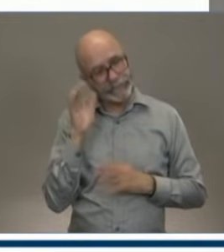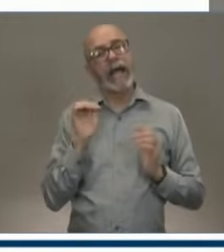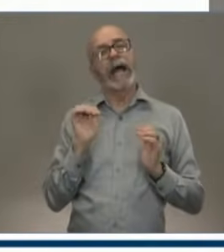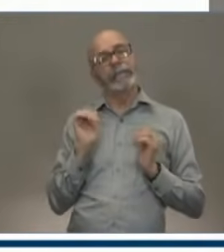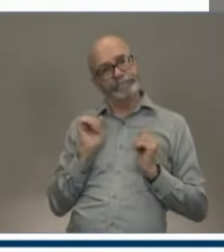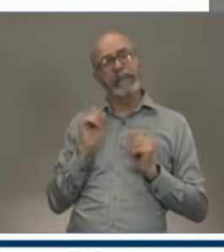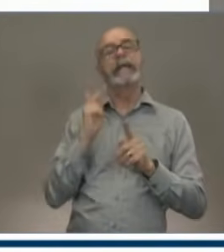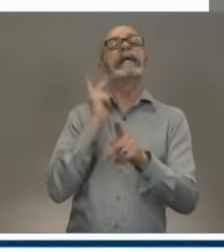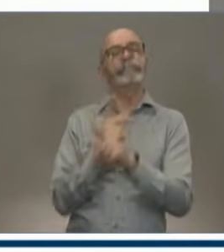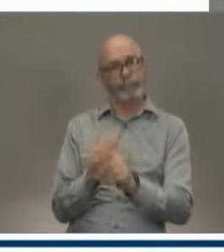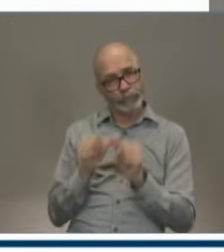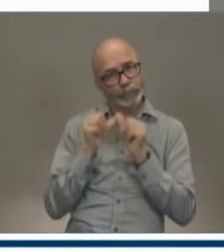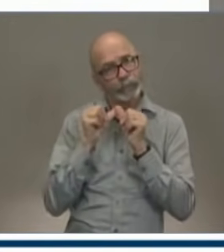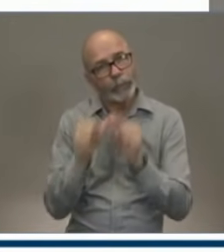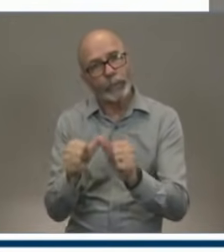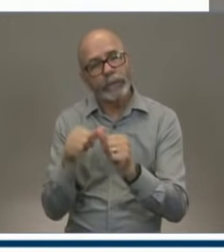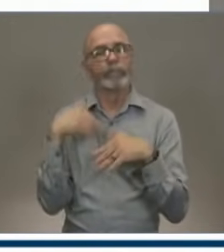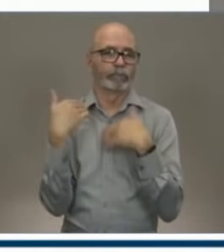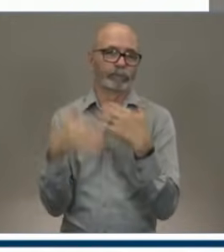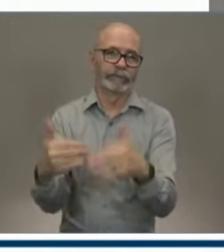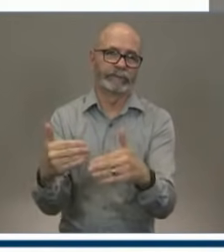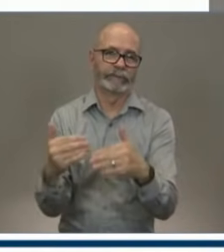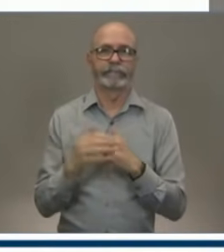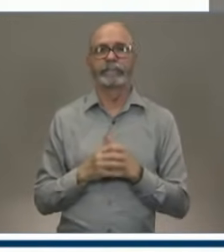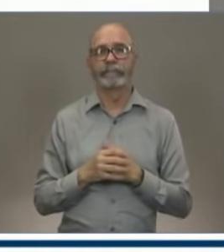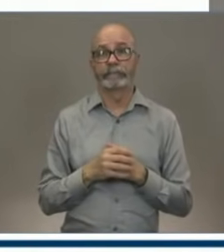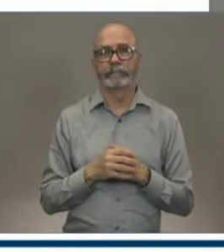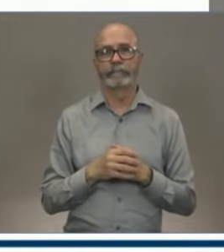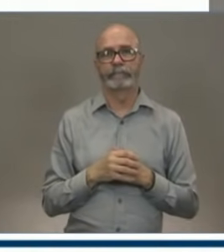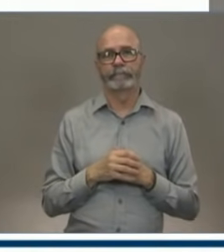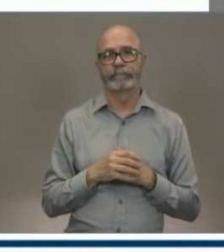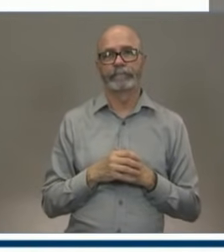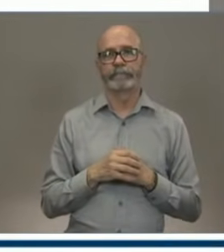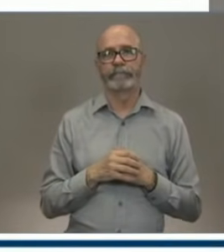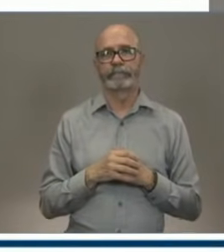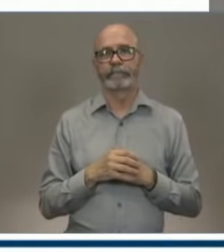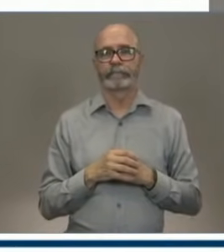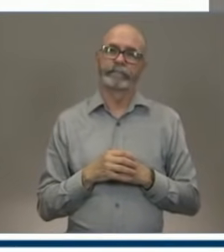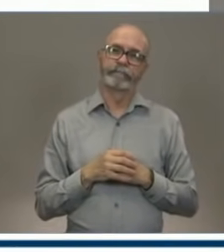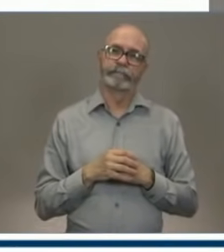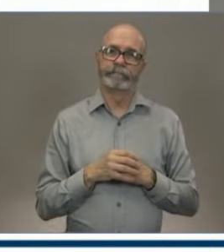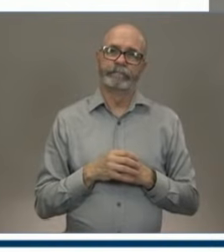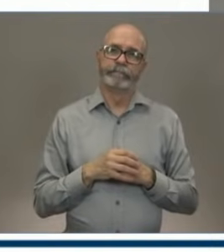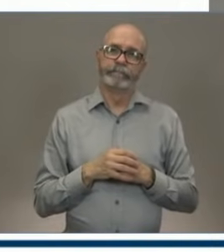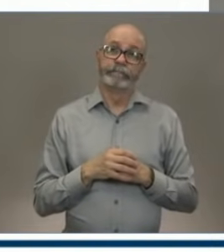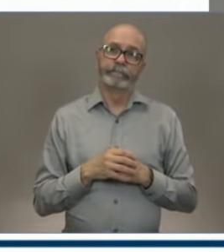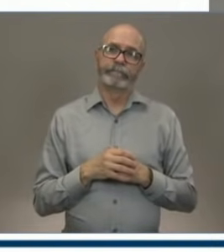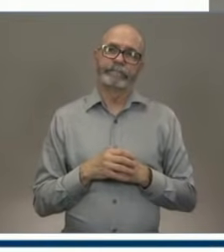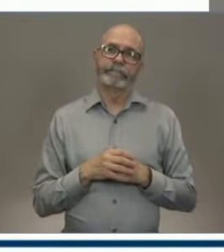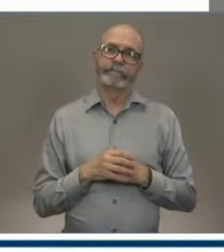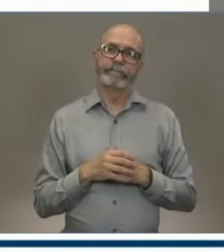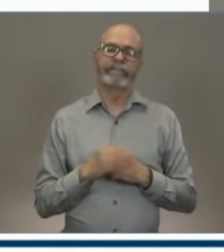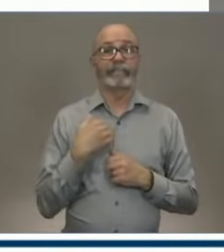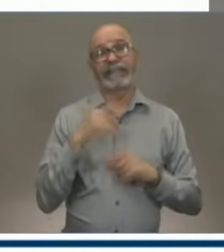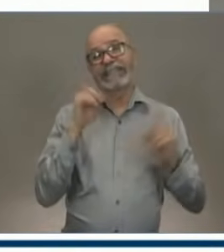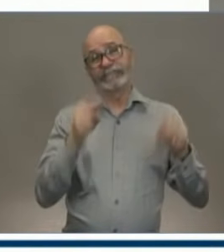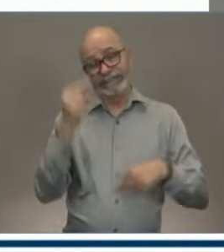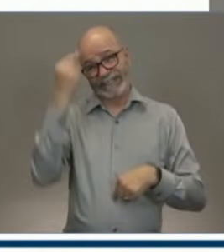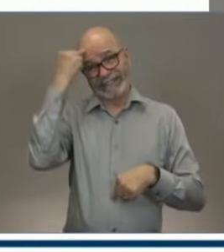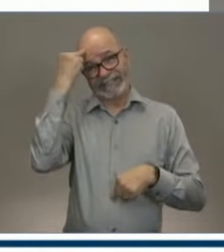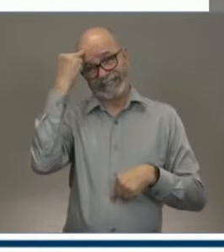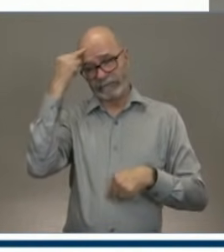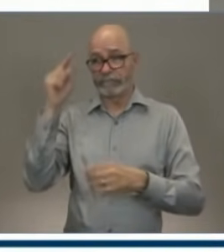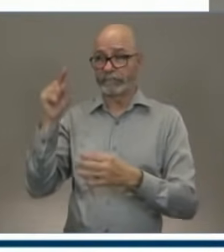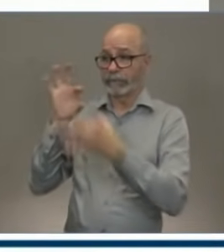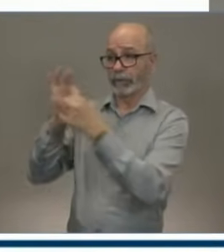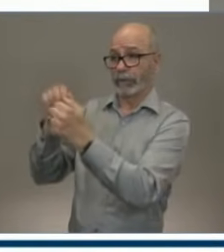last suggestion to you, or plea to you almost, is that we need to consider how we support local businesses, many of whom are